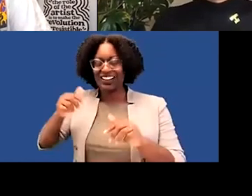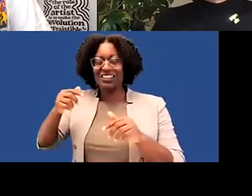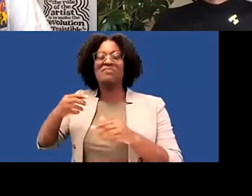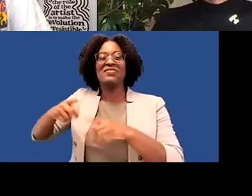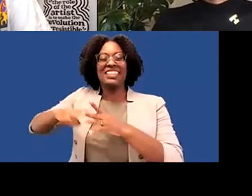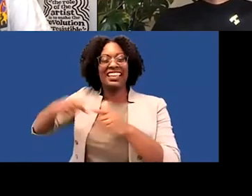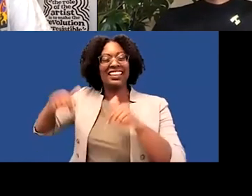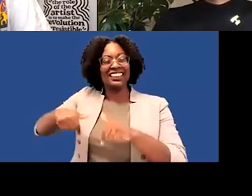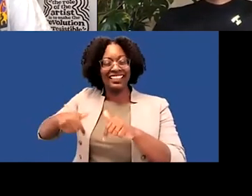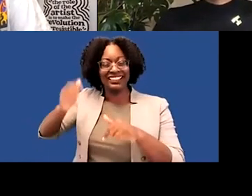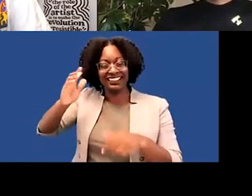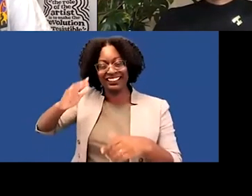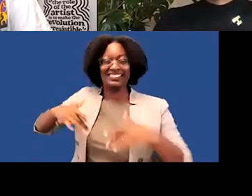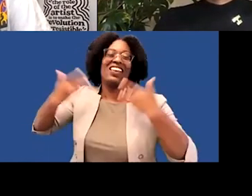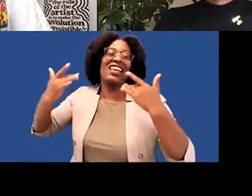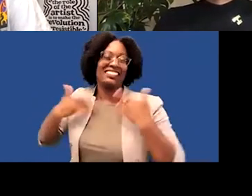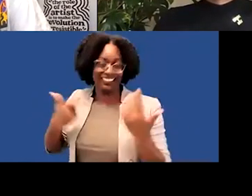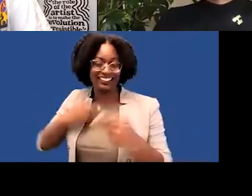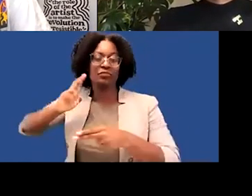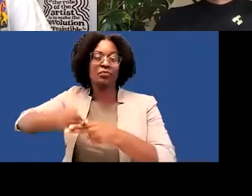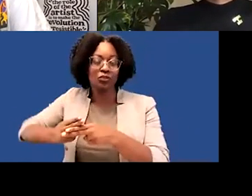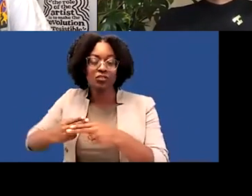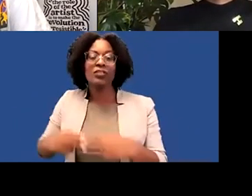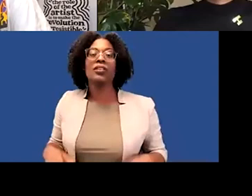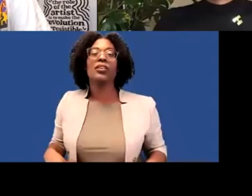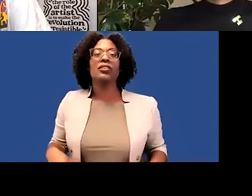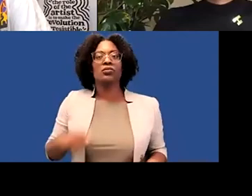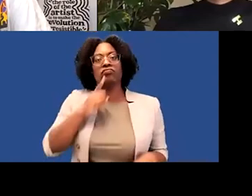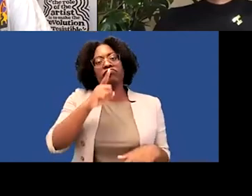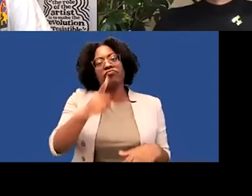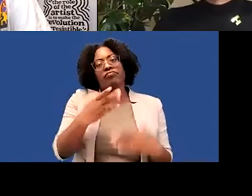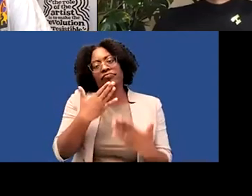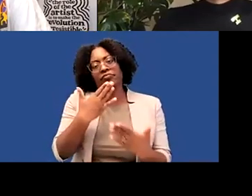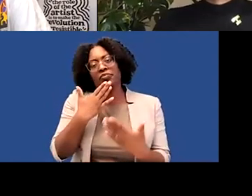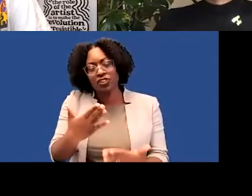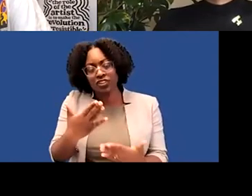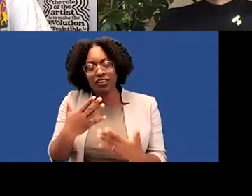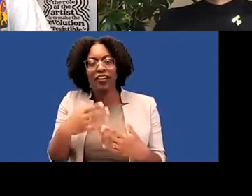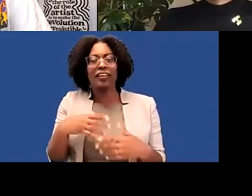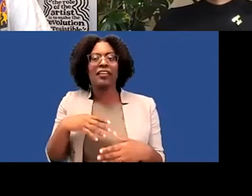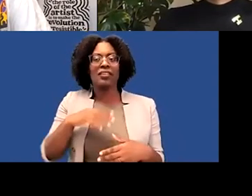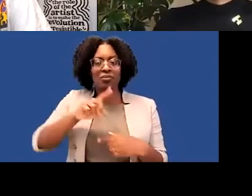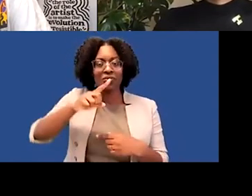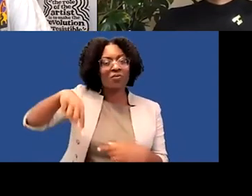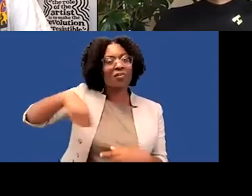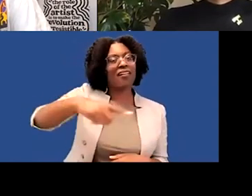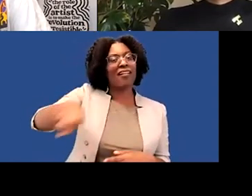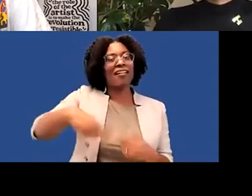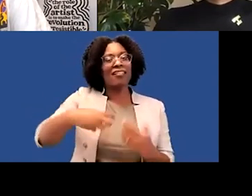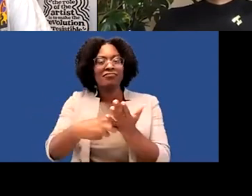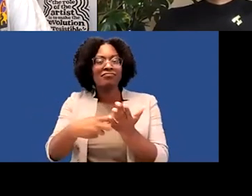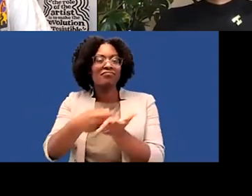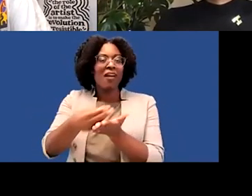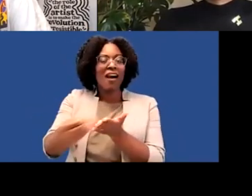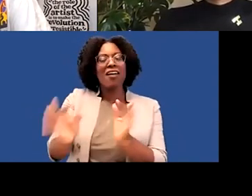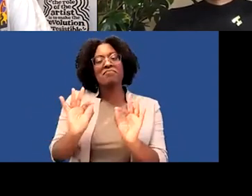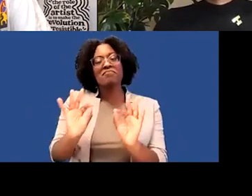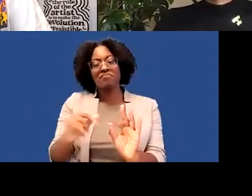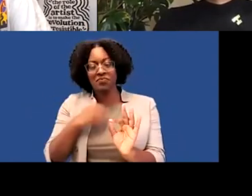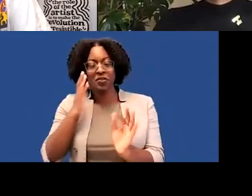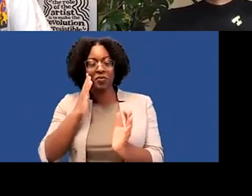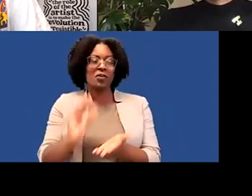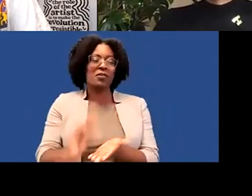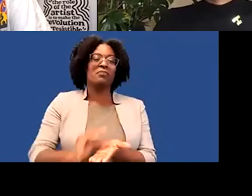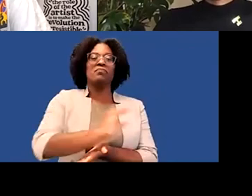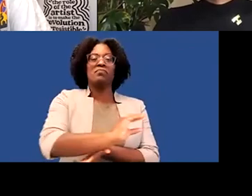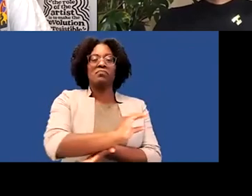to Kimberly and I's our hearts. And so we really appreciate the care that went into that for tonight. And yeah, thank you to all the hands behind the scenes